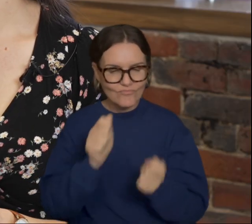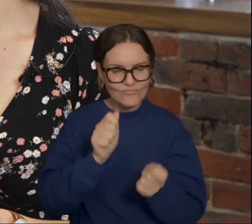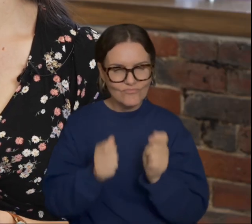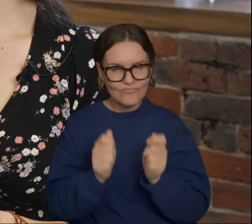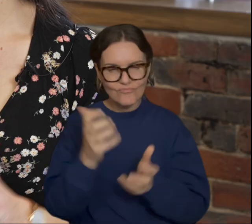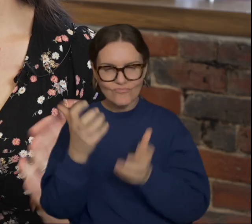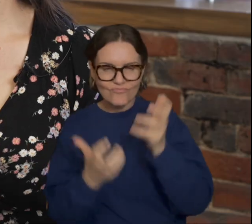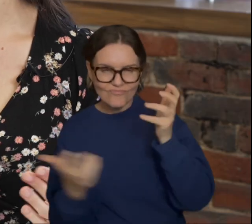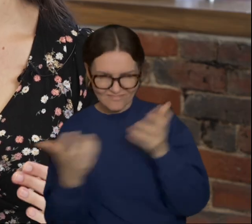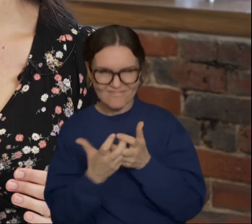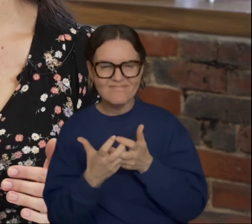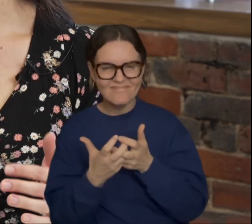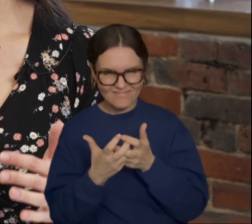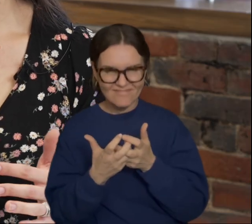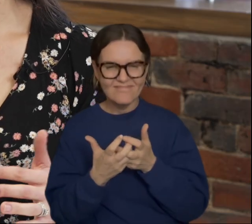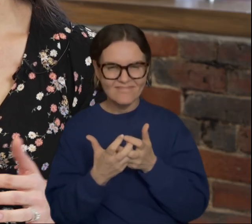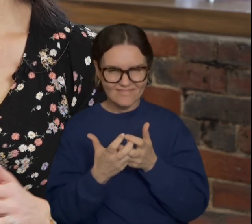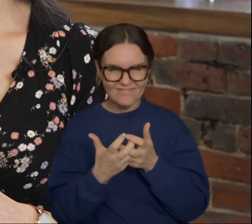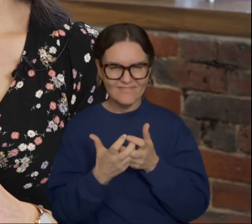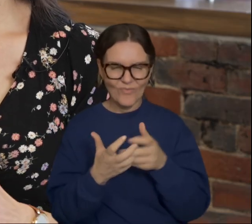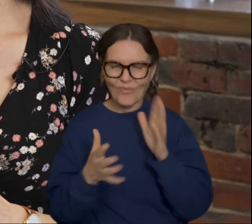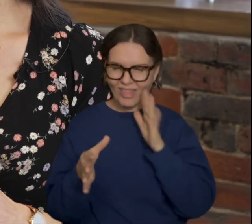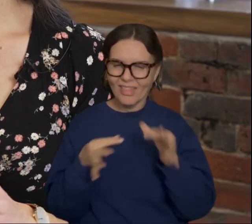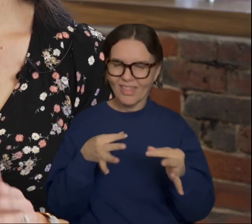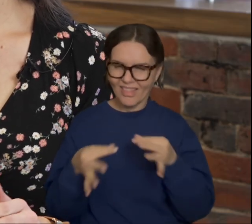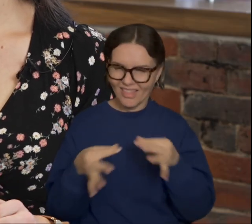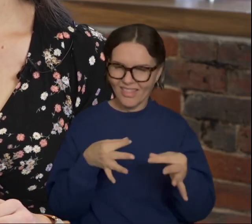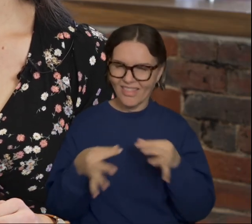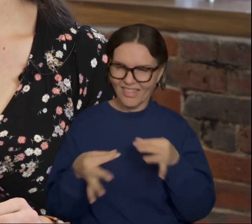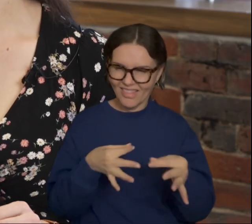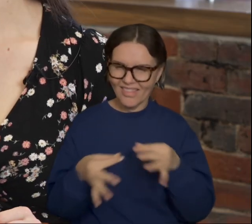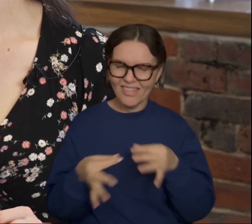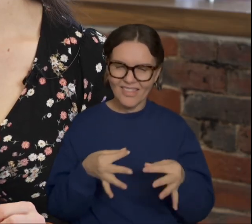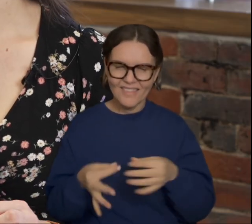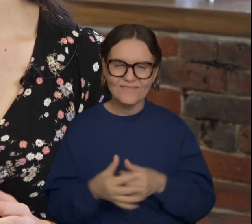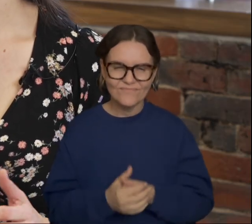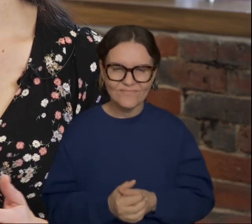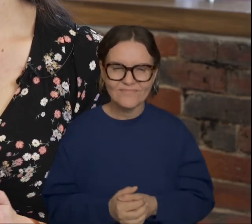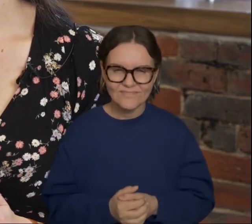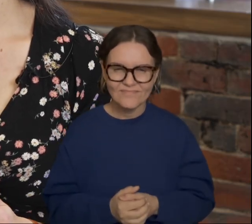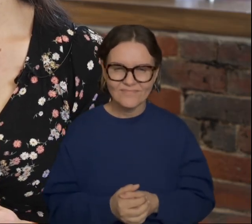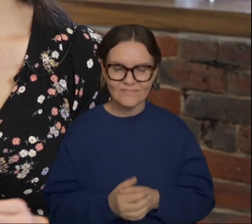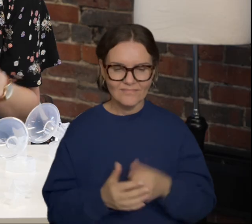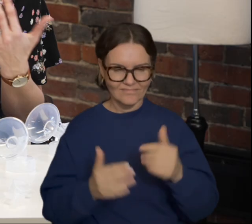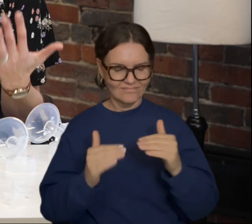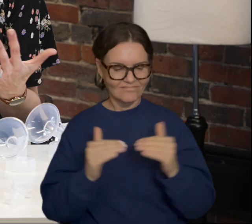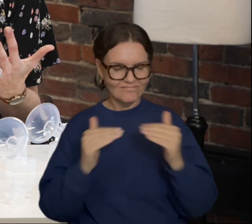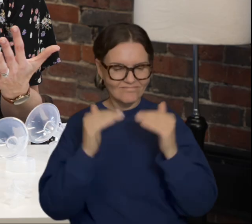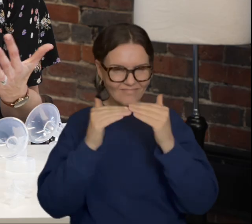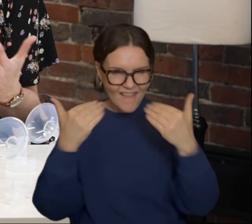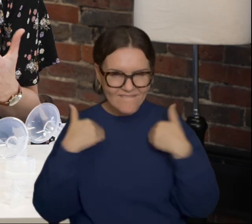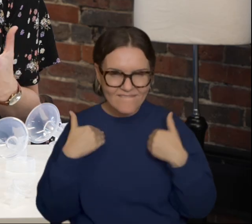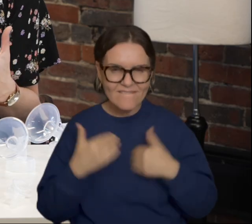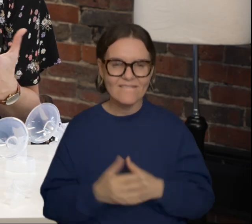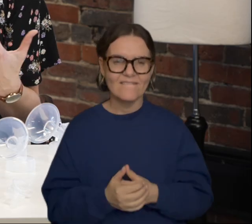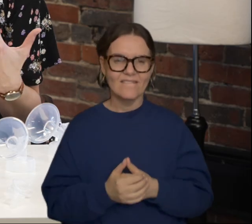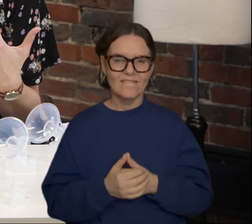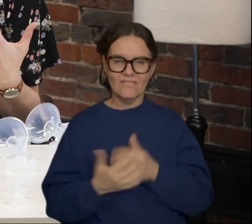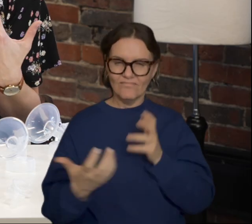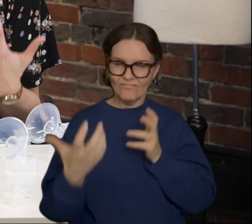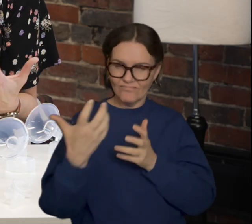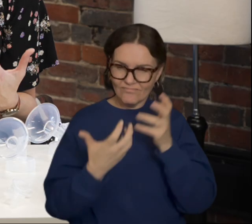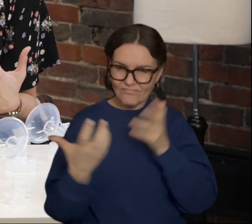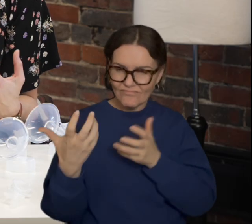and expression mode, which I'll tell you about in a little bit, they can be adjusted to different levels. And it actually combines